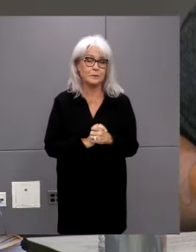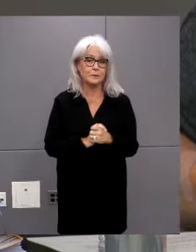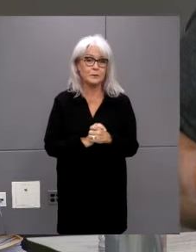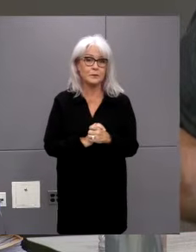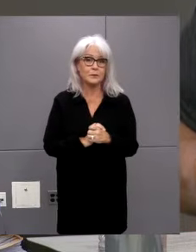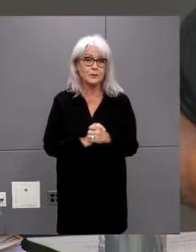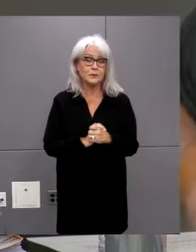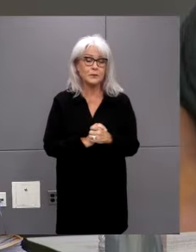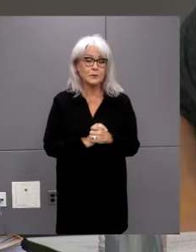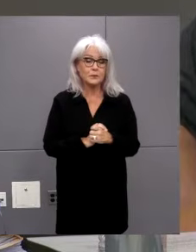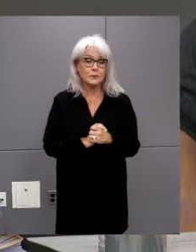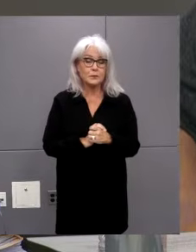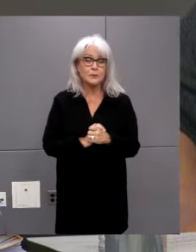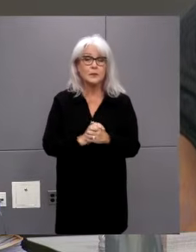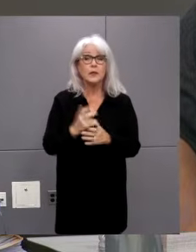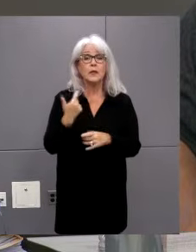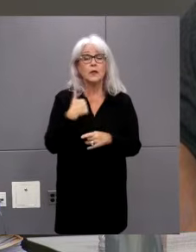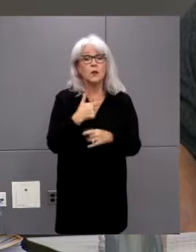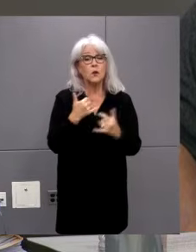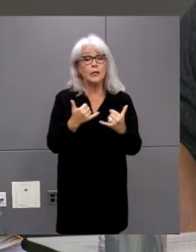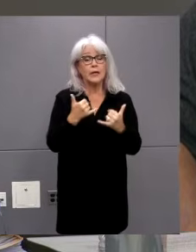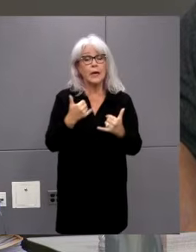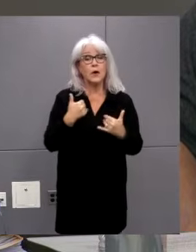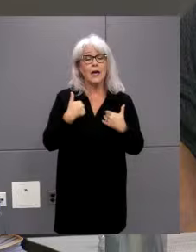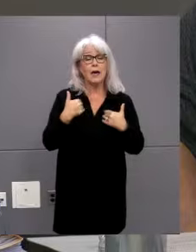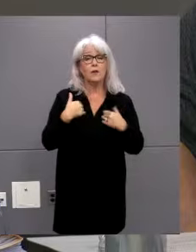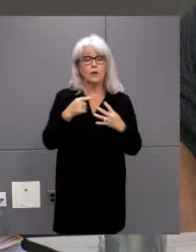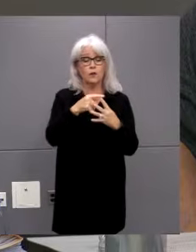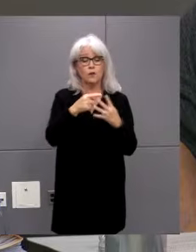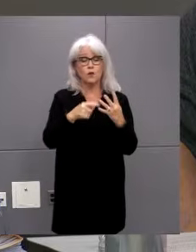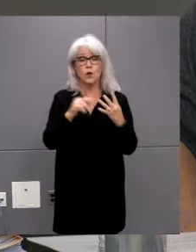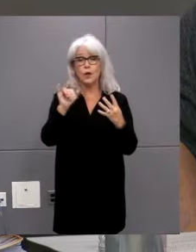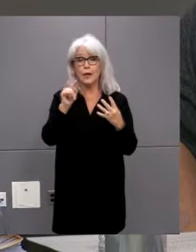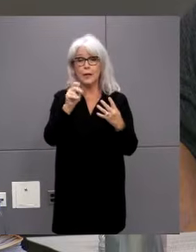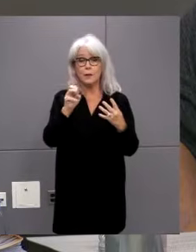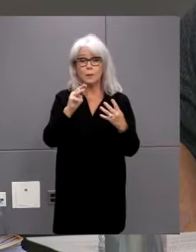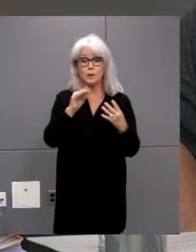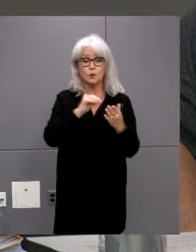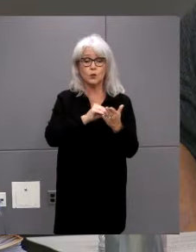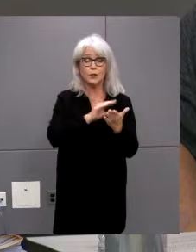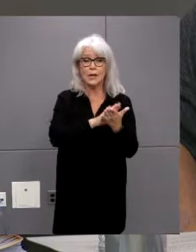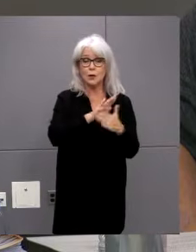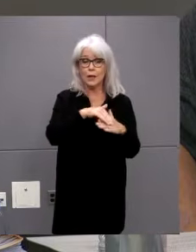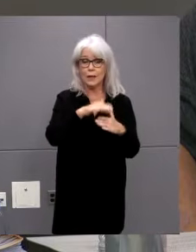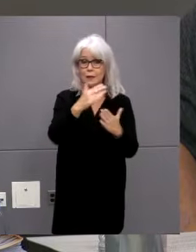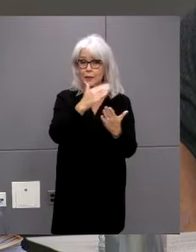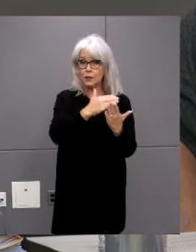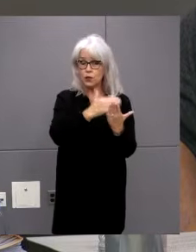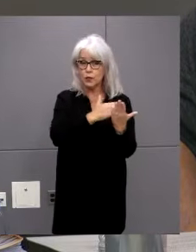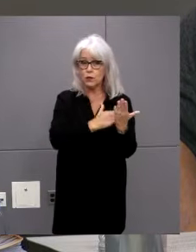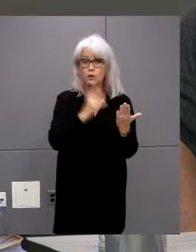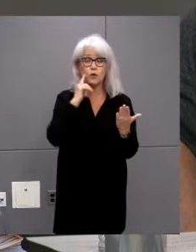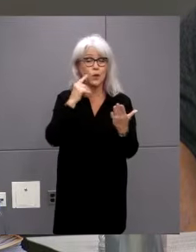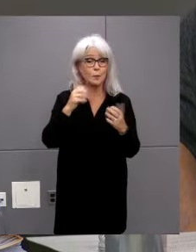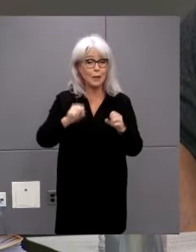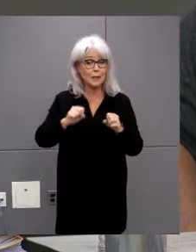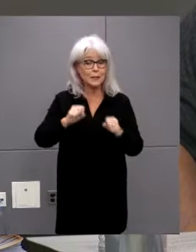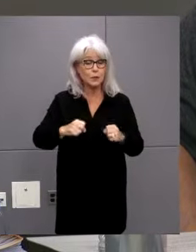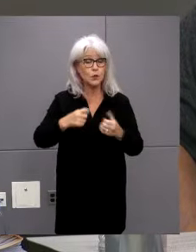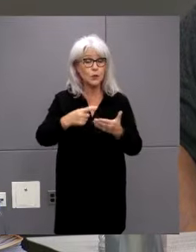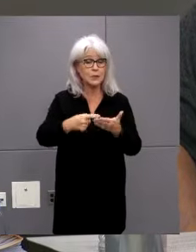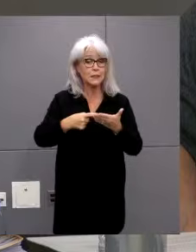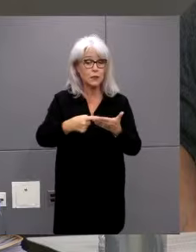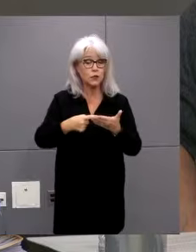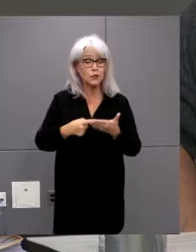Okay, we have 4 items that have been placed on the agenda for possible discussion in closed